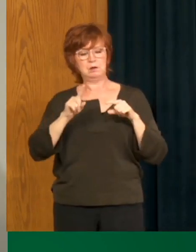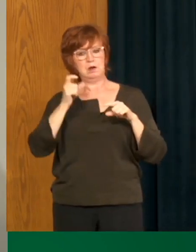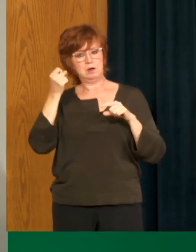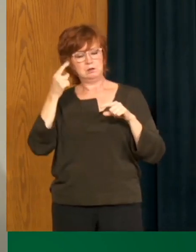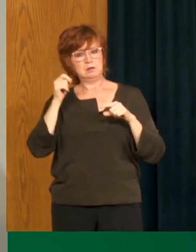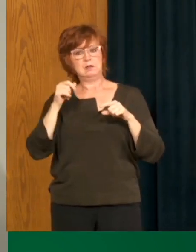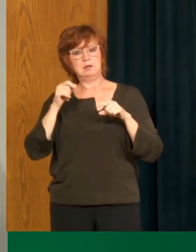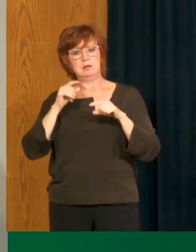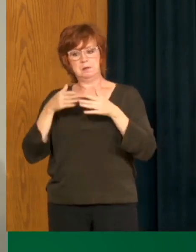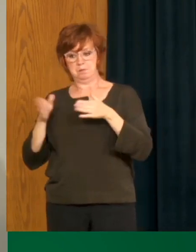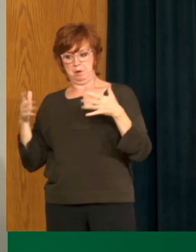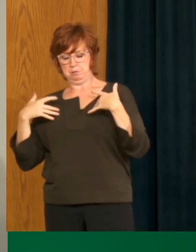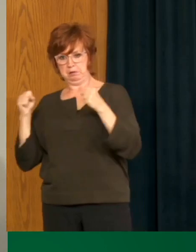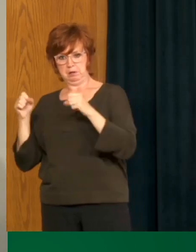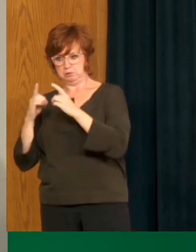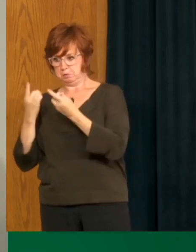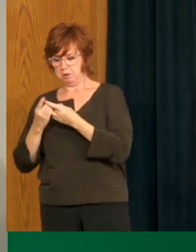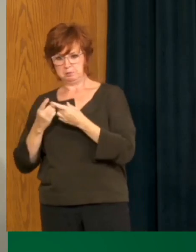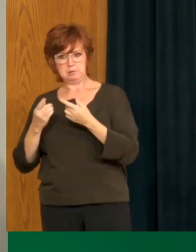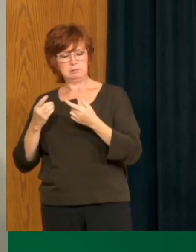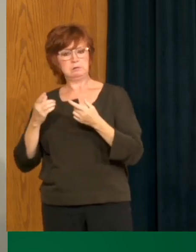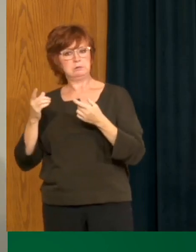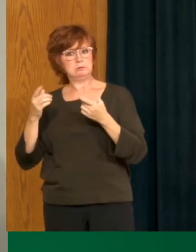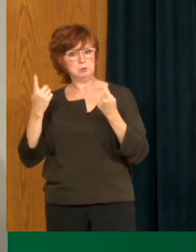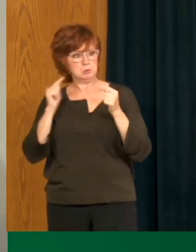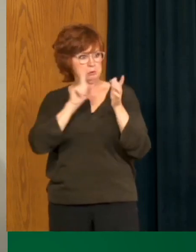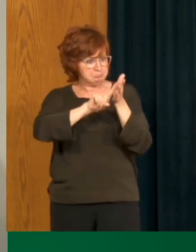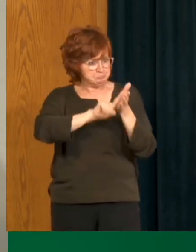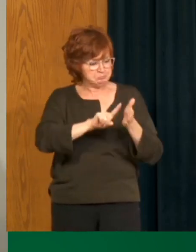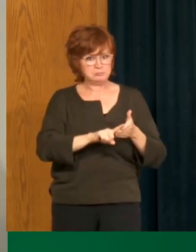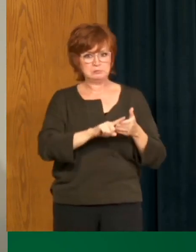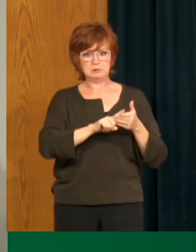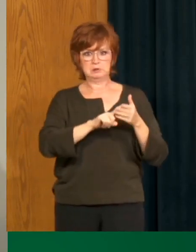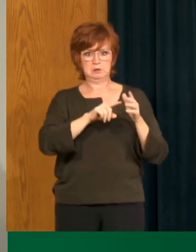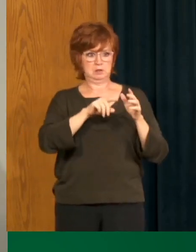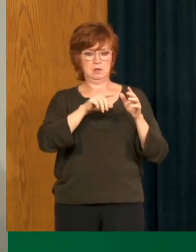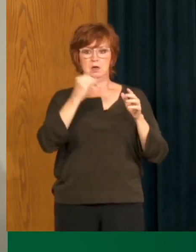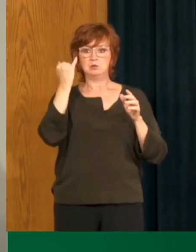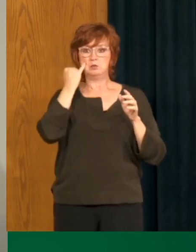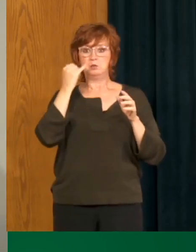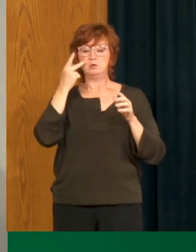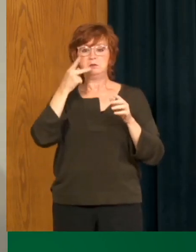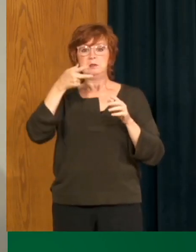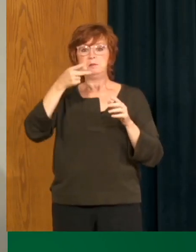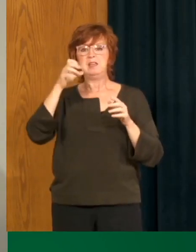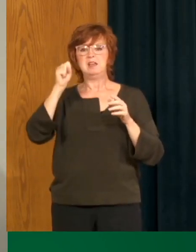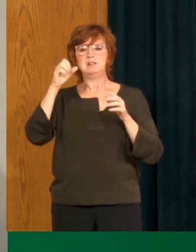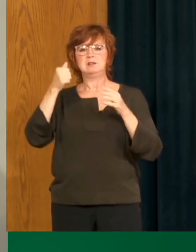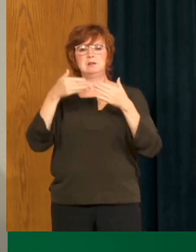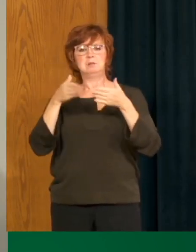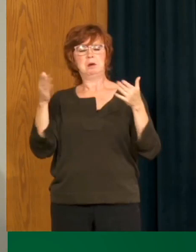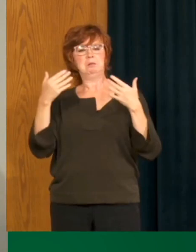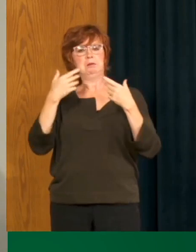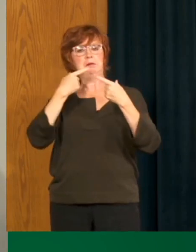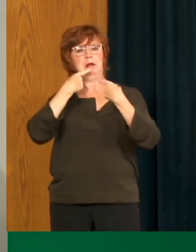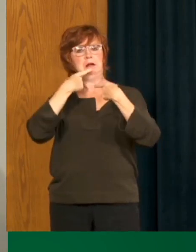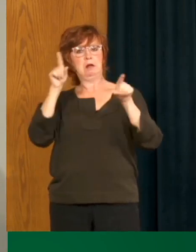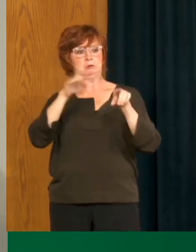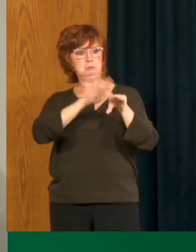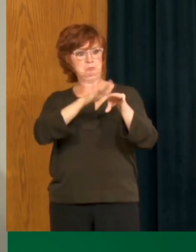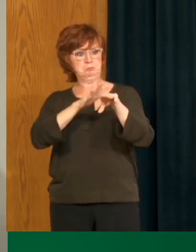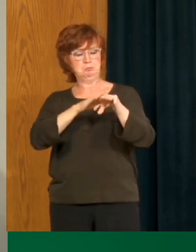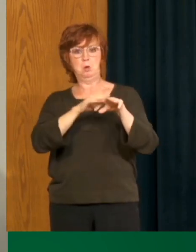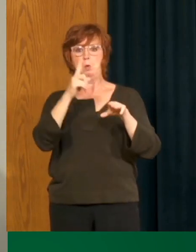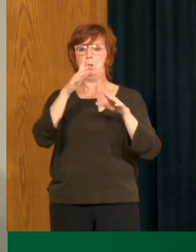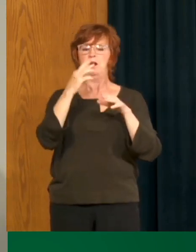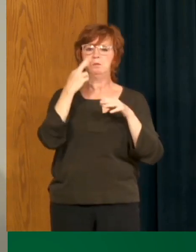contacts, and that should not be a cause of alarm. Even if you were at the location, all that means is you should monitor your symptoms, and if you have any